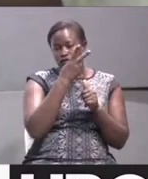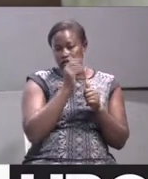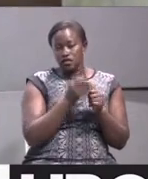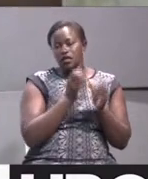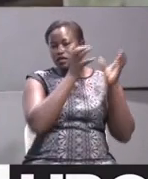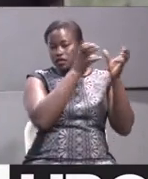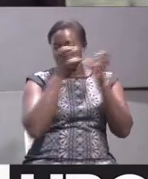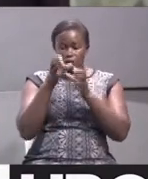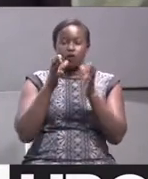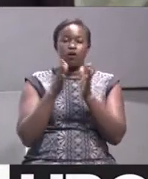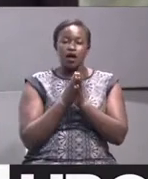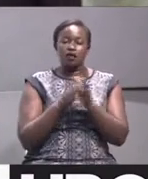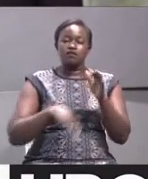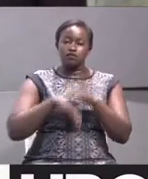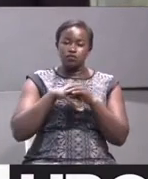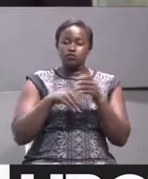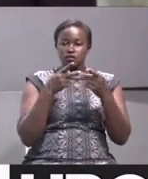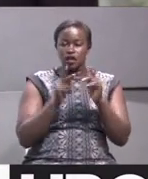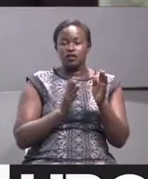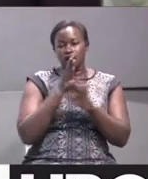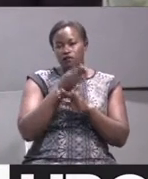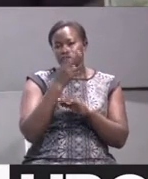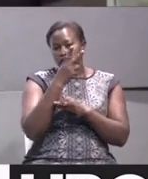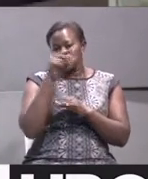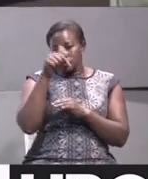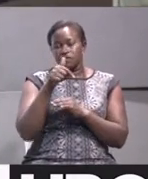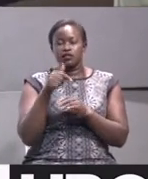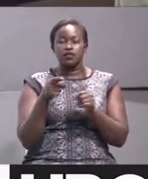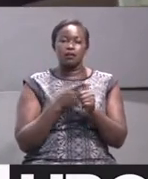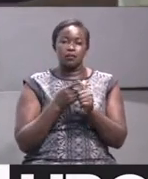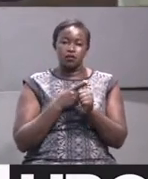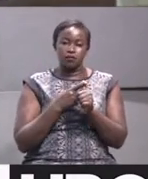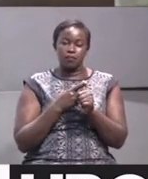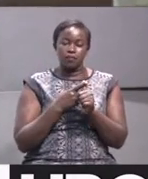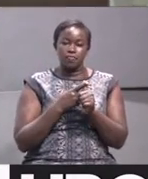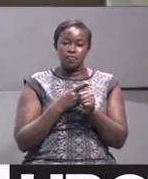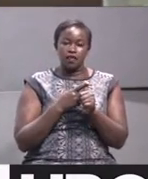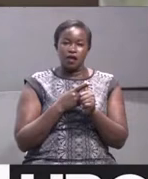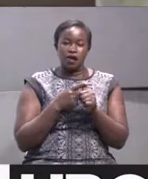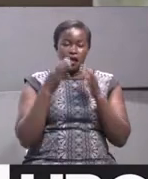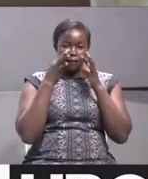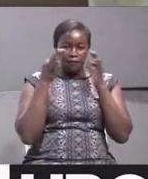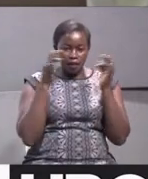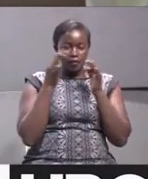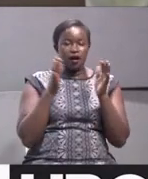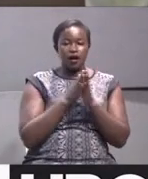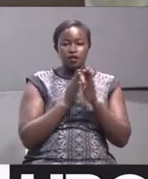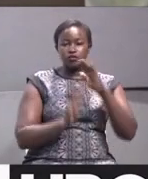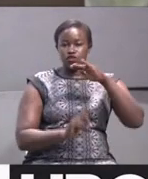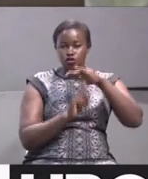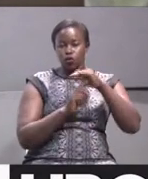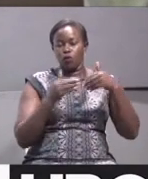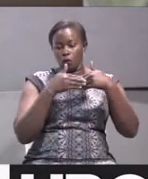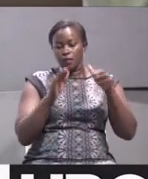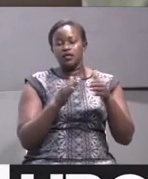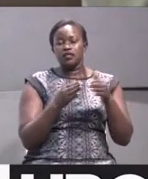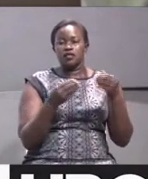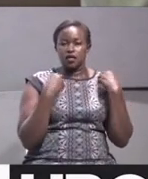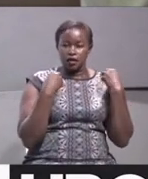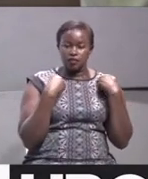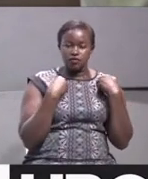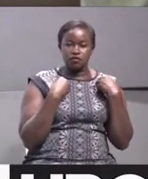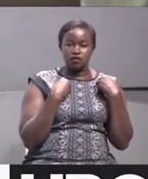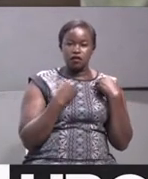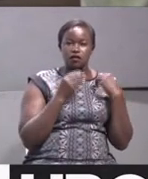and football to start after 27th April. Mamba Gabunga and Butiko will be the opening games in both netball and